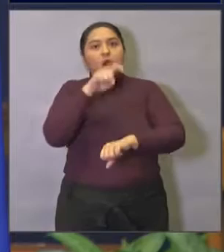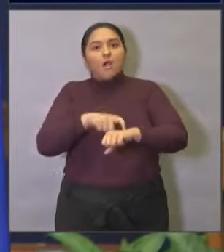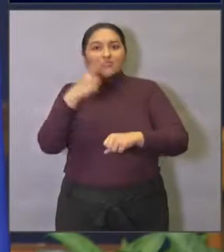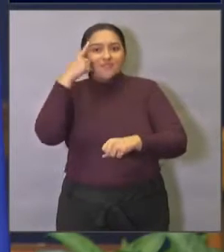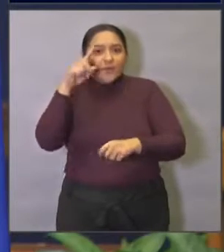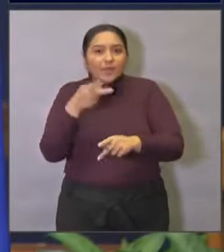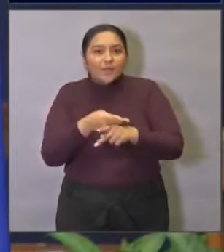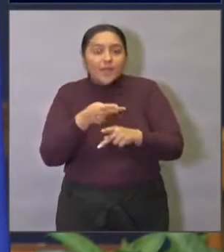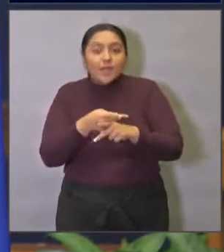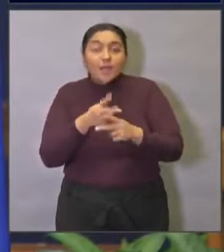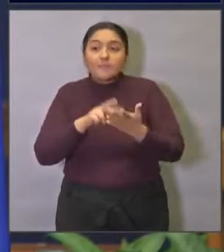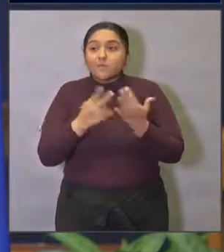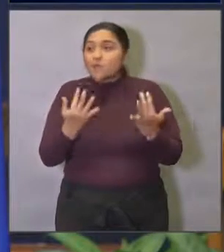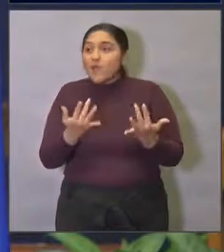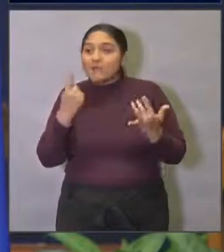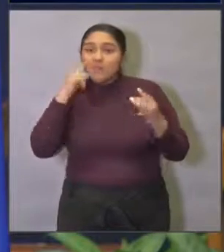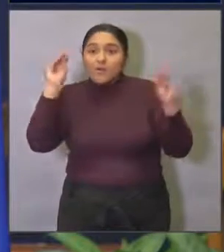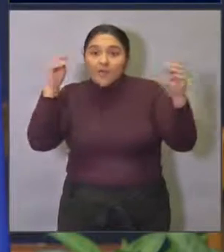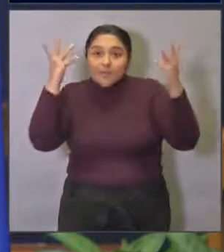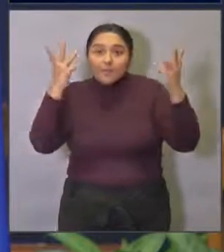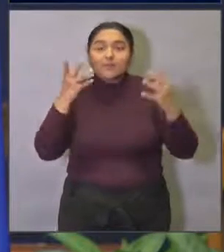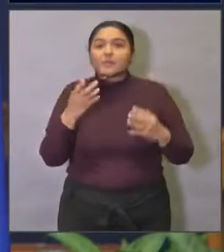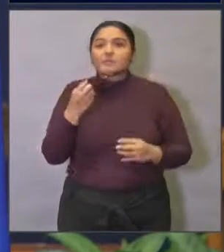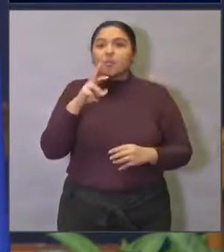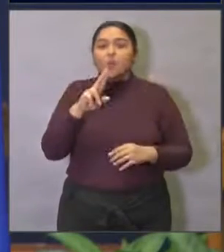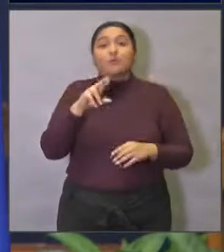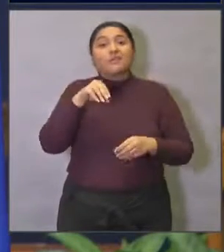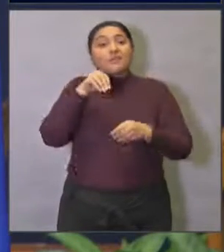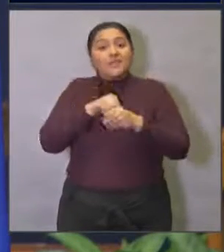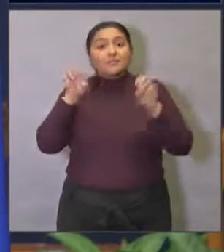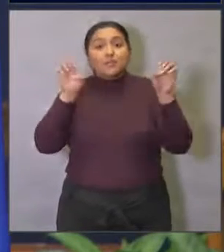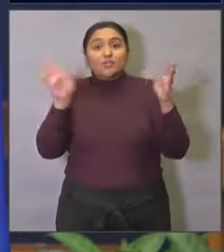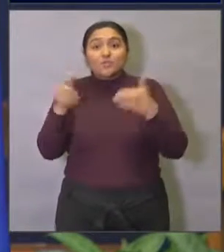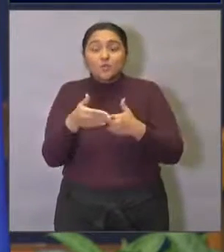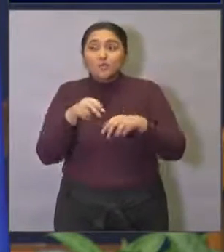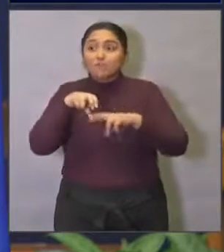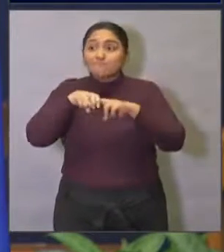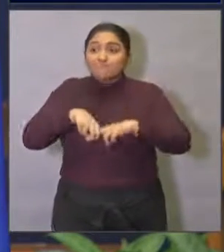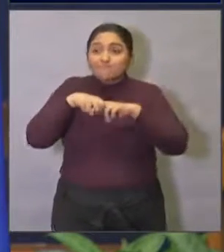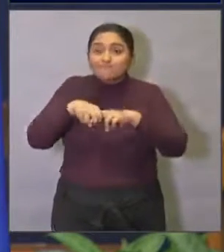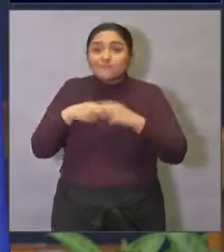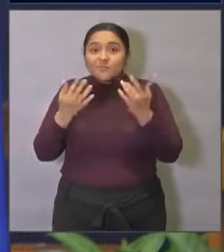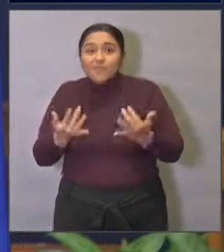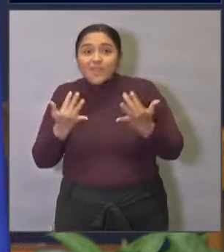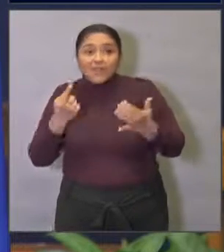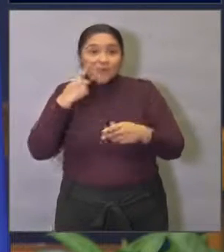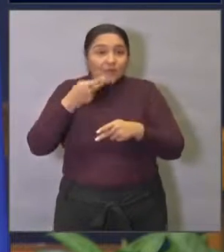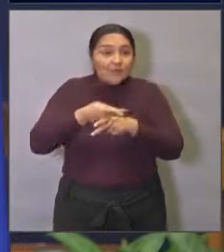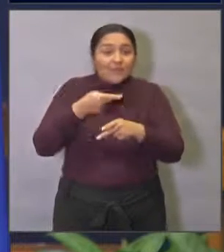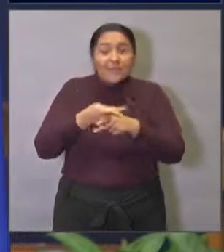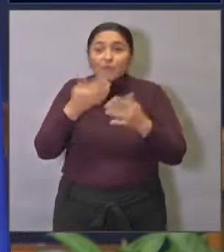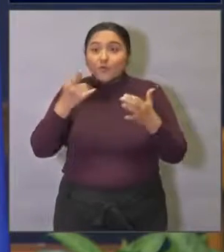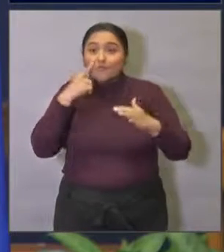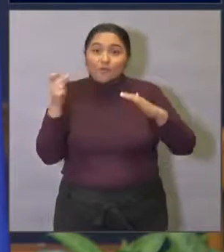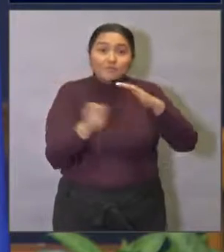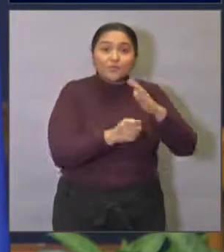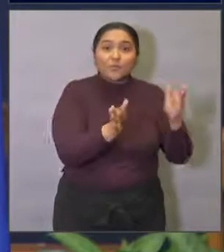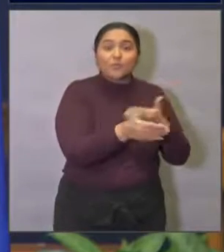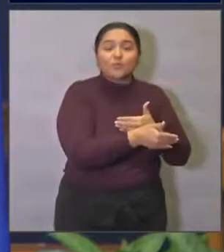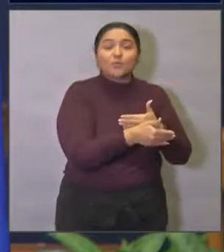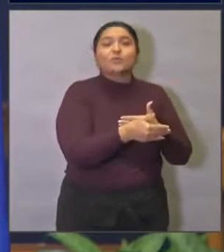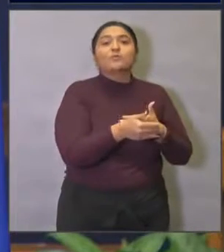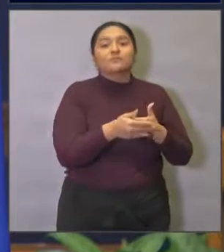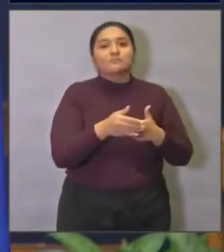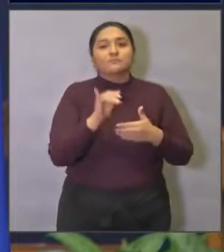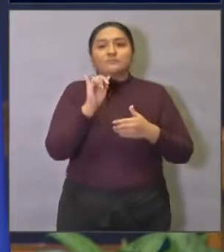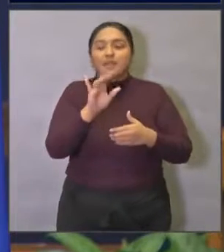an emergency department, or they're waiting in that emergency department for definitive care or get to a proper room. It will